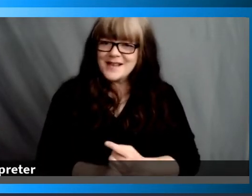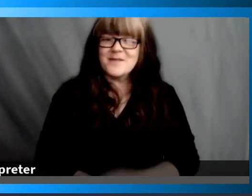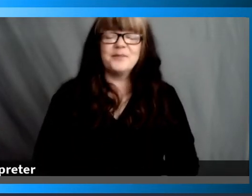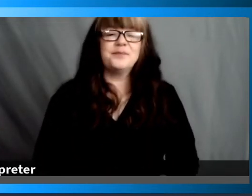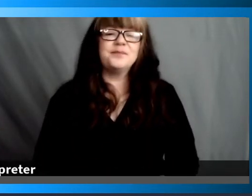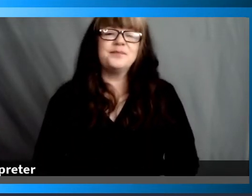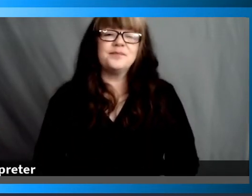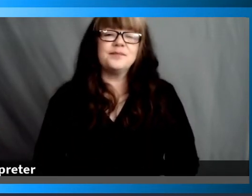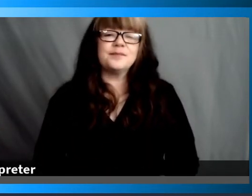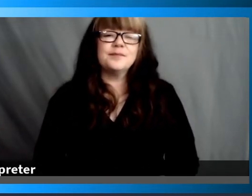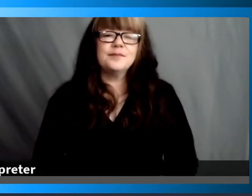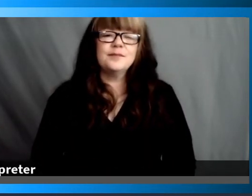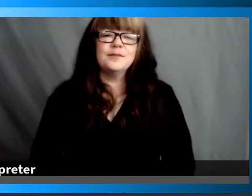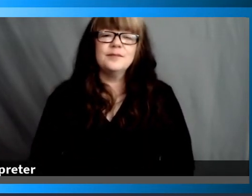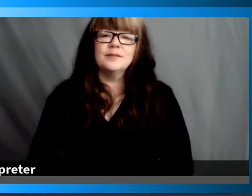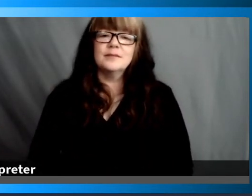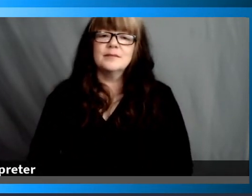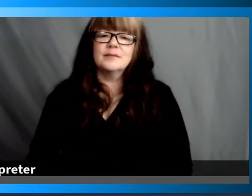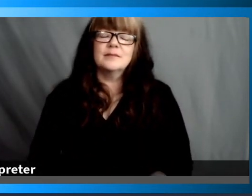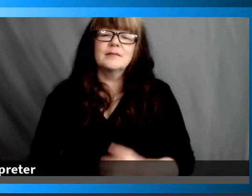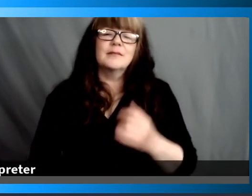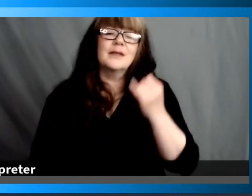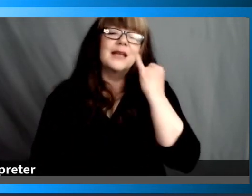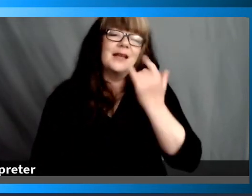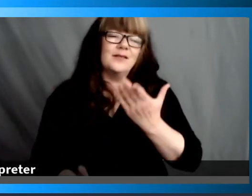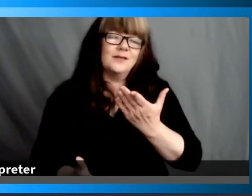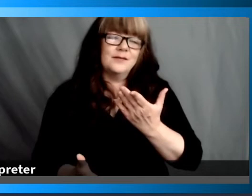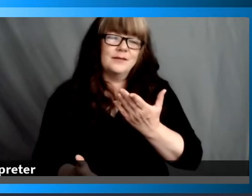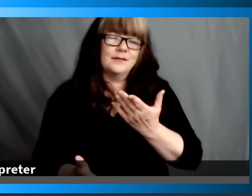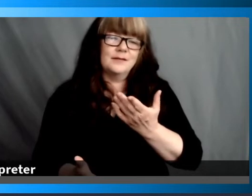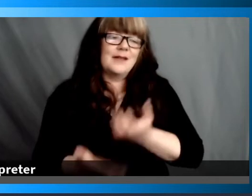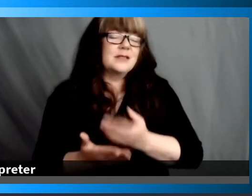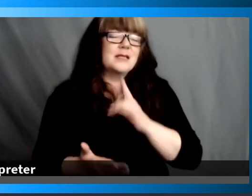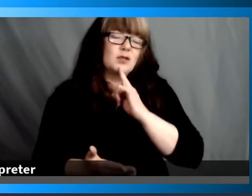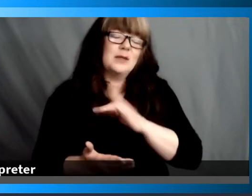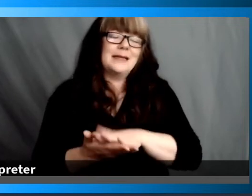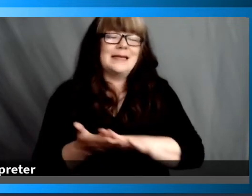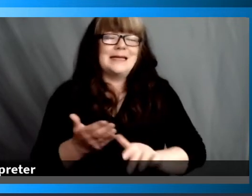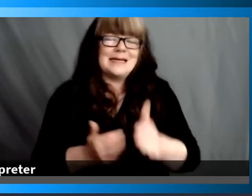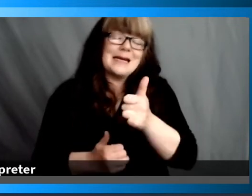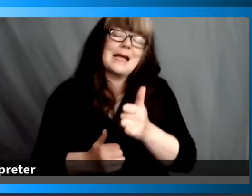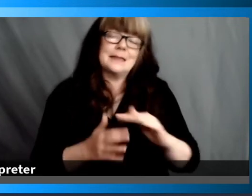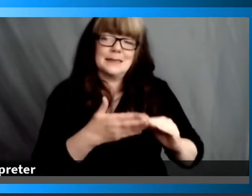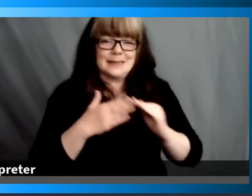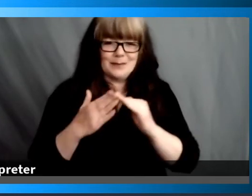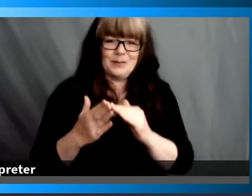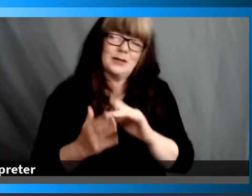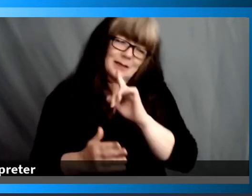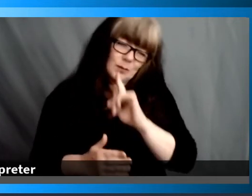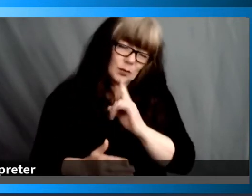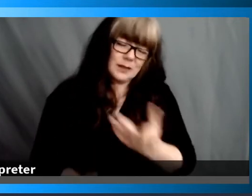But I mean, if evidence of anything, it's like literally the nicest community. It is. Planet.